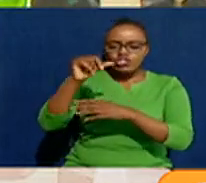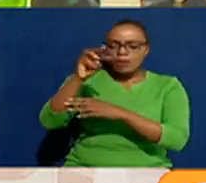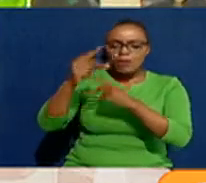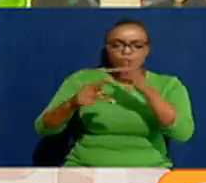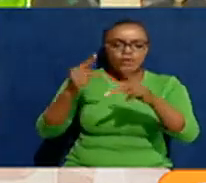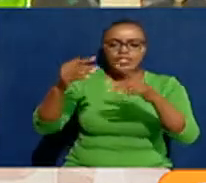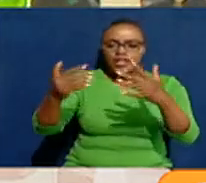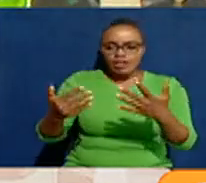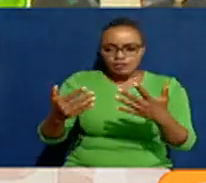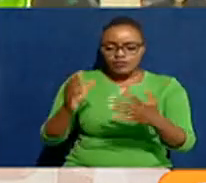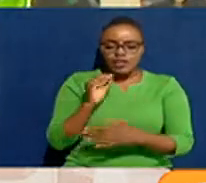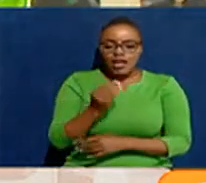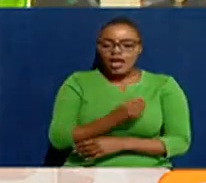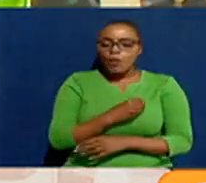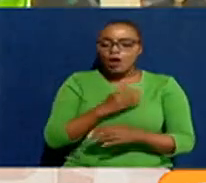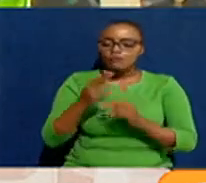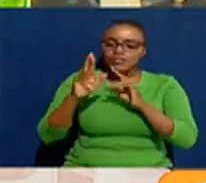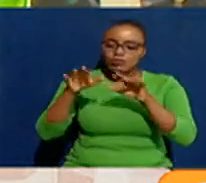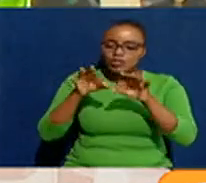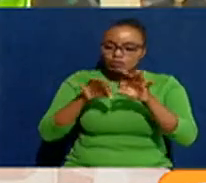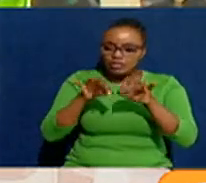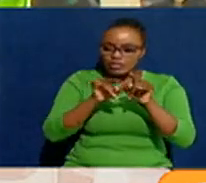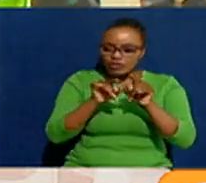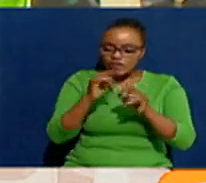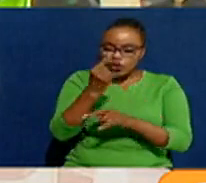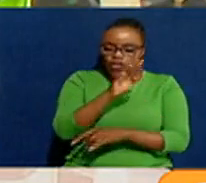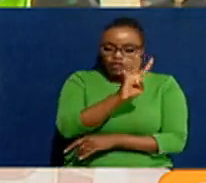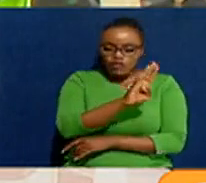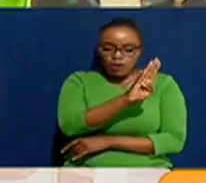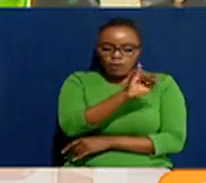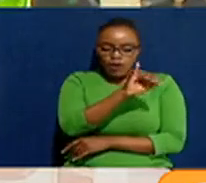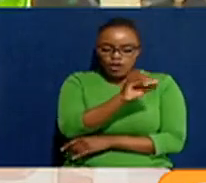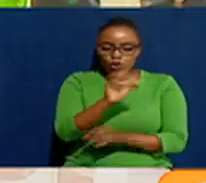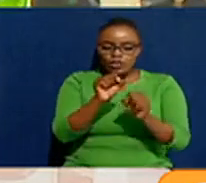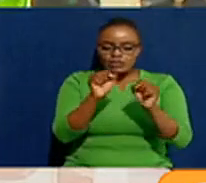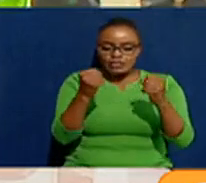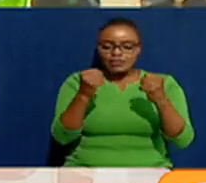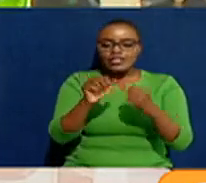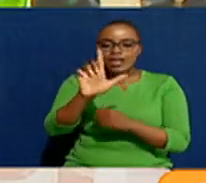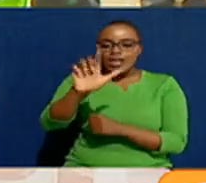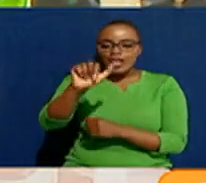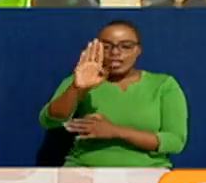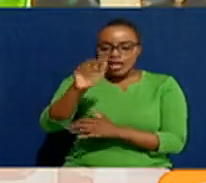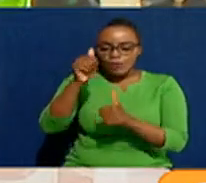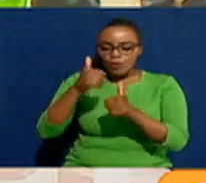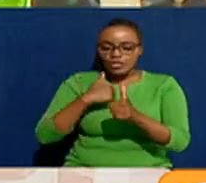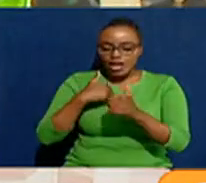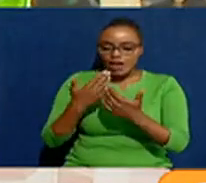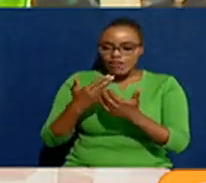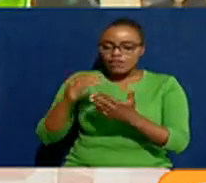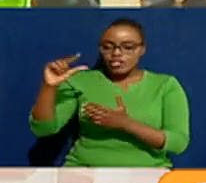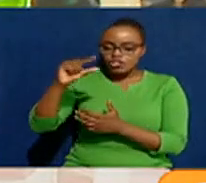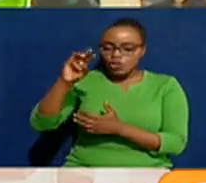Well, our very own Seth Olale visited one of the only four biosafety accredited laboratories where dedicated